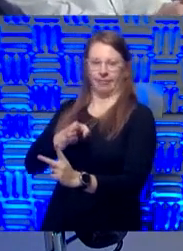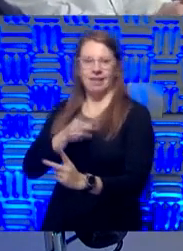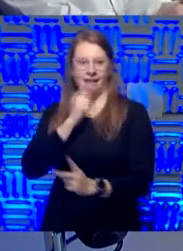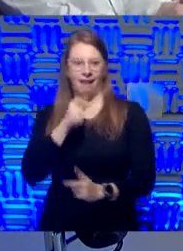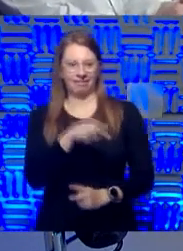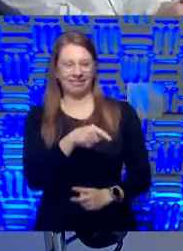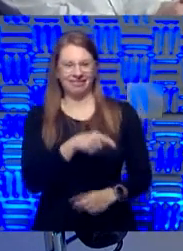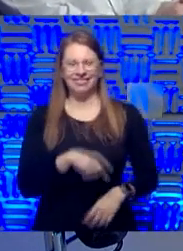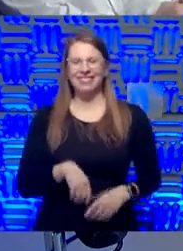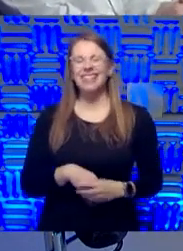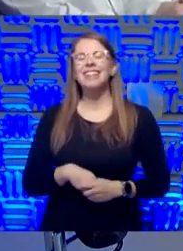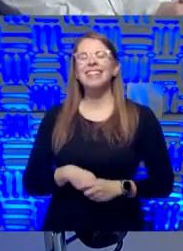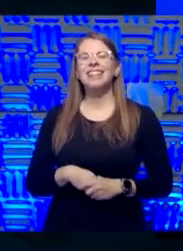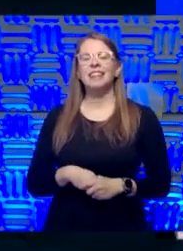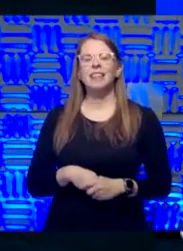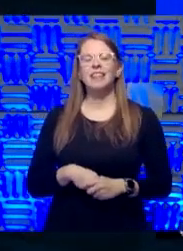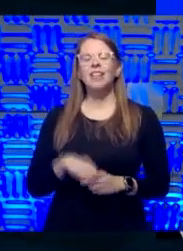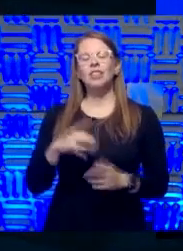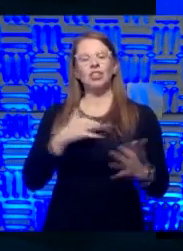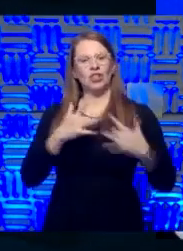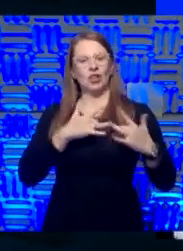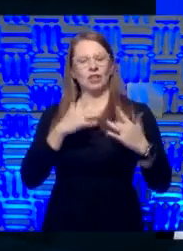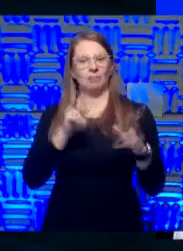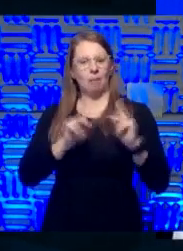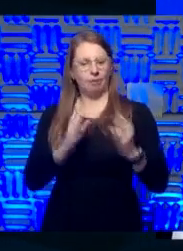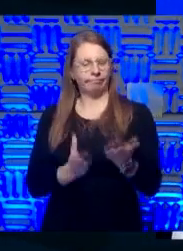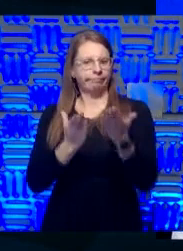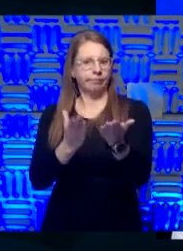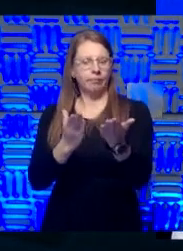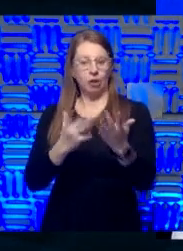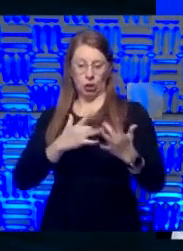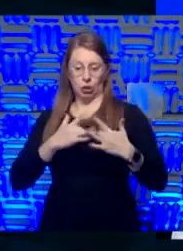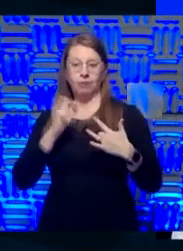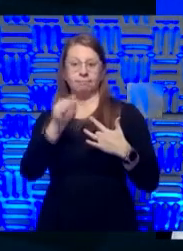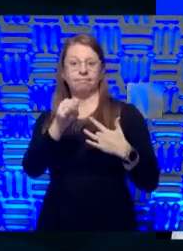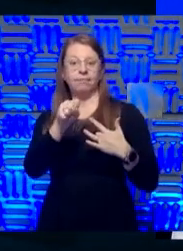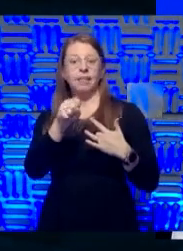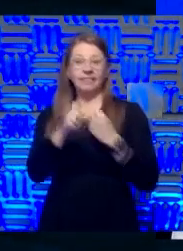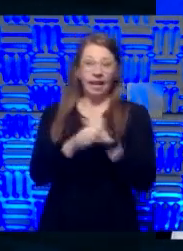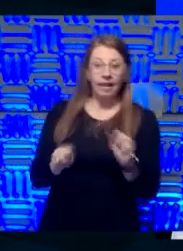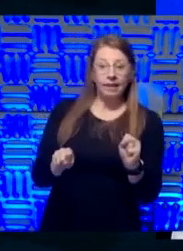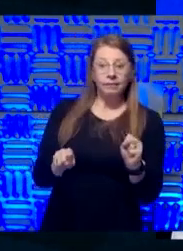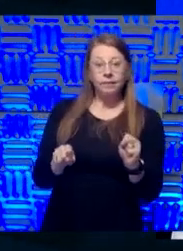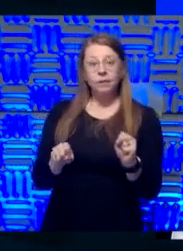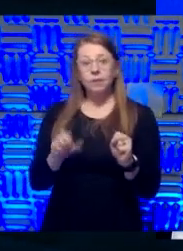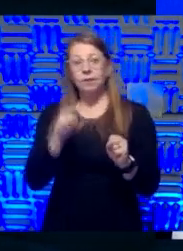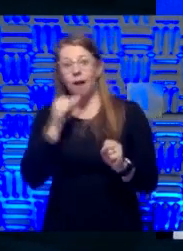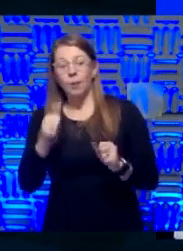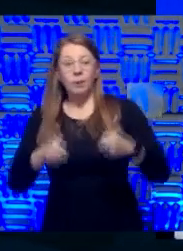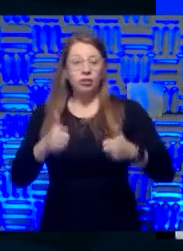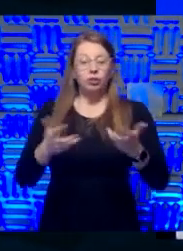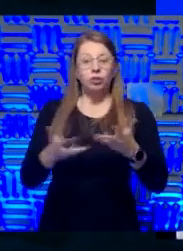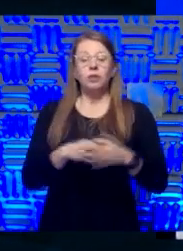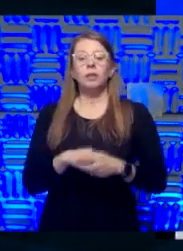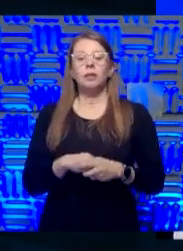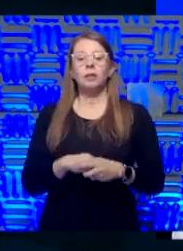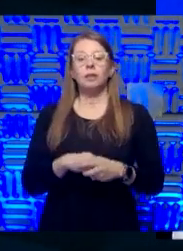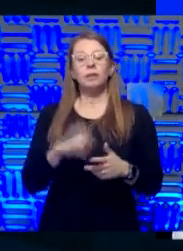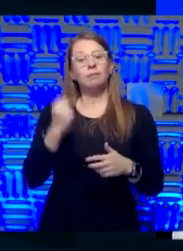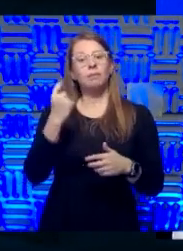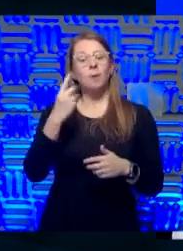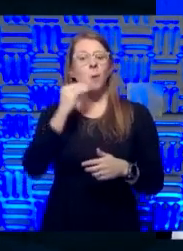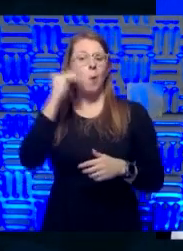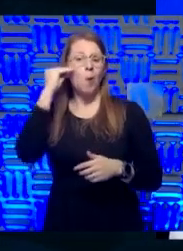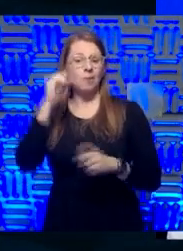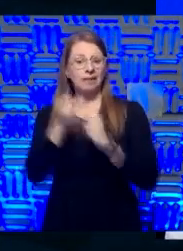concerns you're hearing people raise? I know we've talked a lot on this program about whether or not it was safe, and we really emphasized whether or not the home is